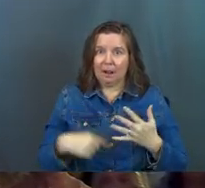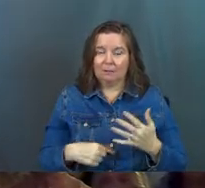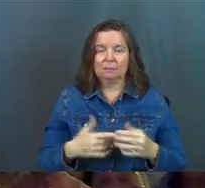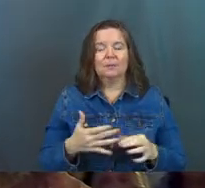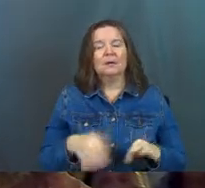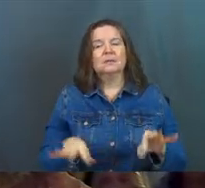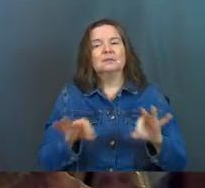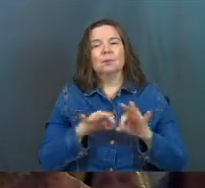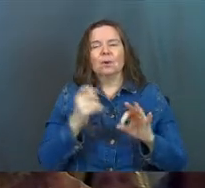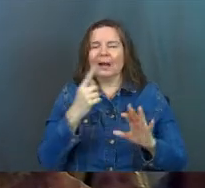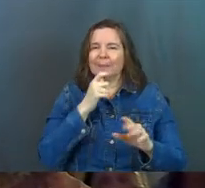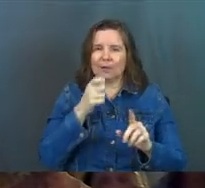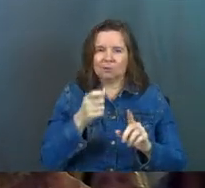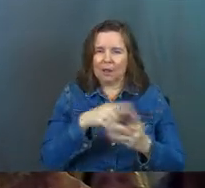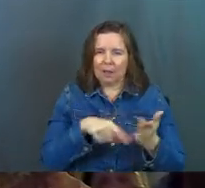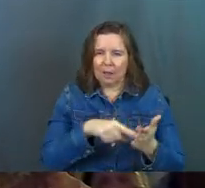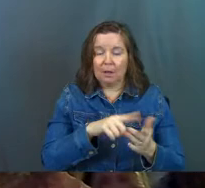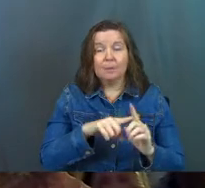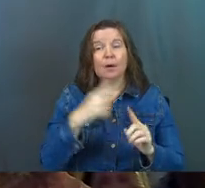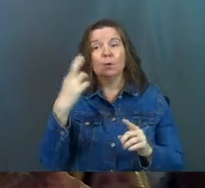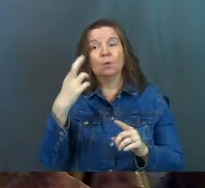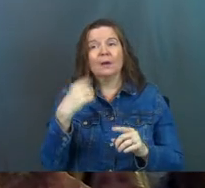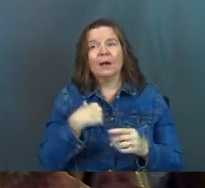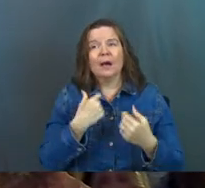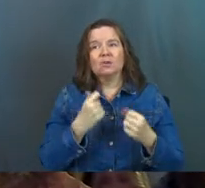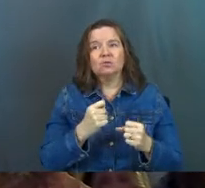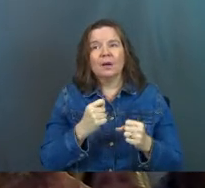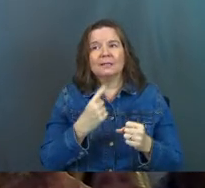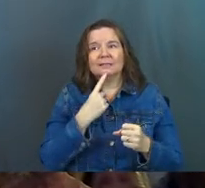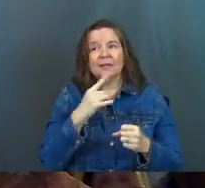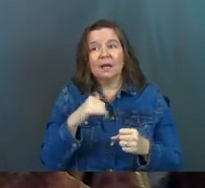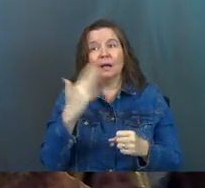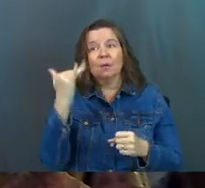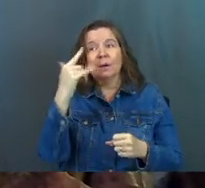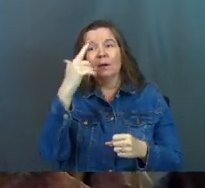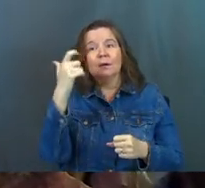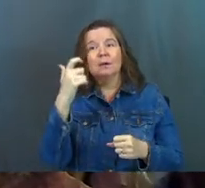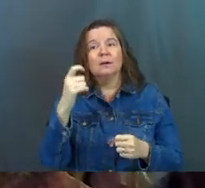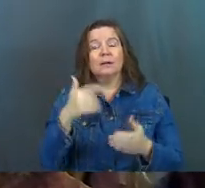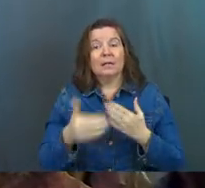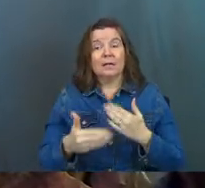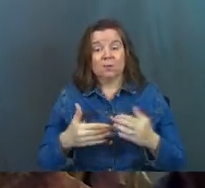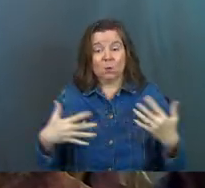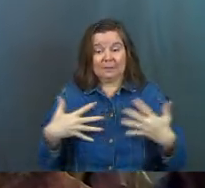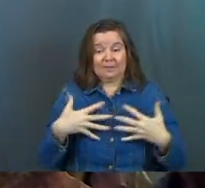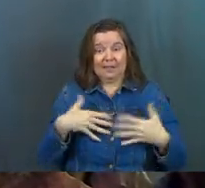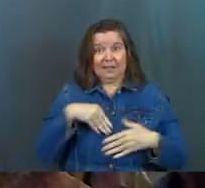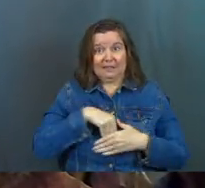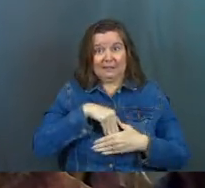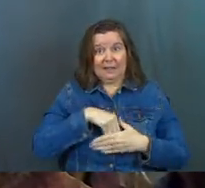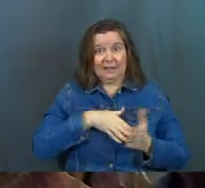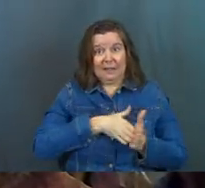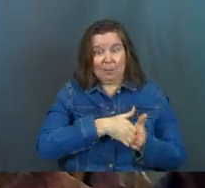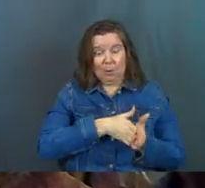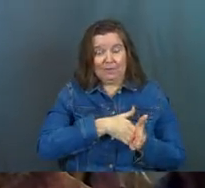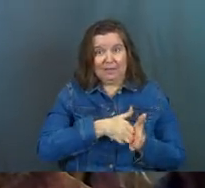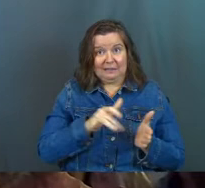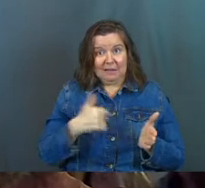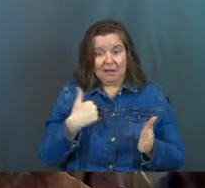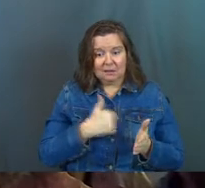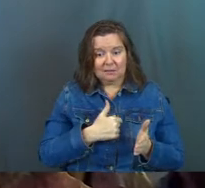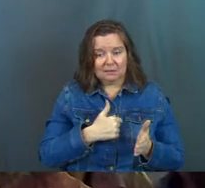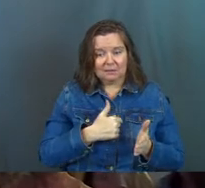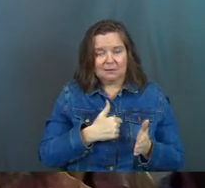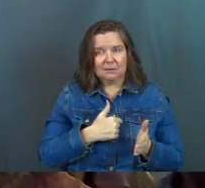to understand. I'm not trying to bash it. The reason I try to uncover that is because even though it's fear that's motivating us in those early